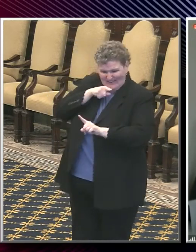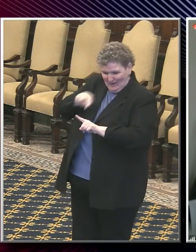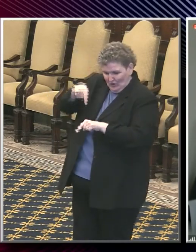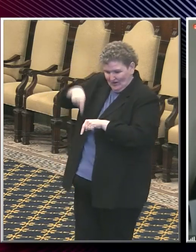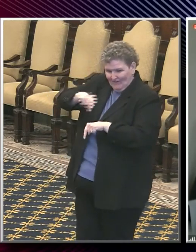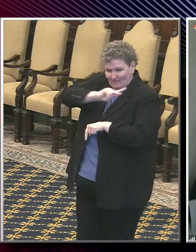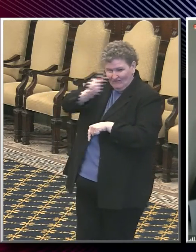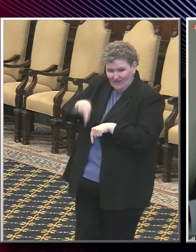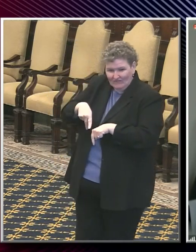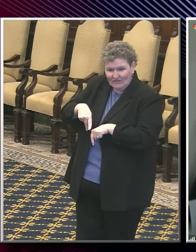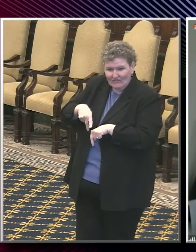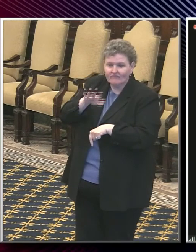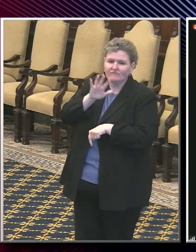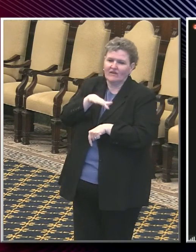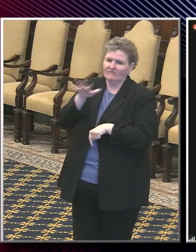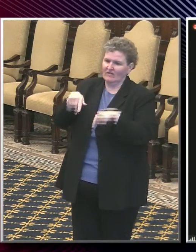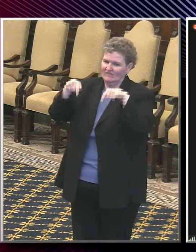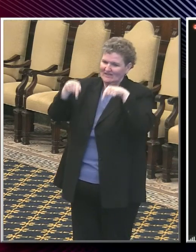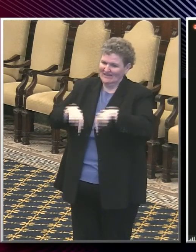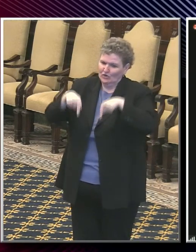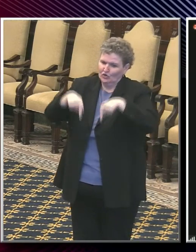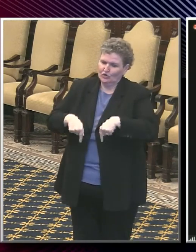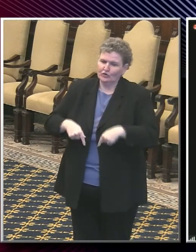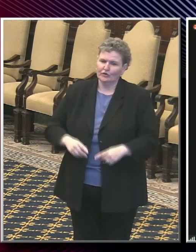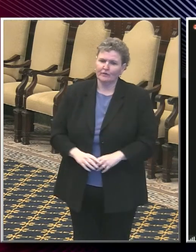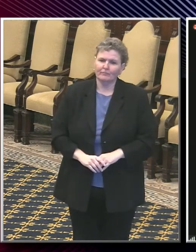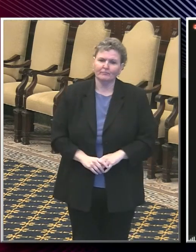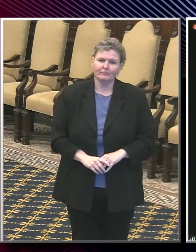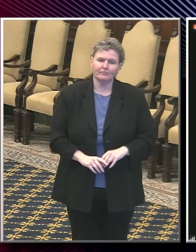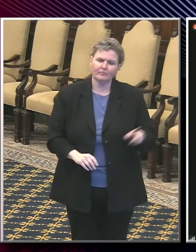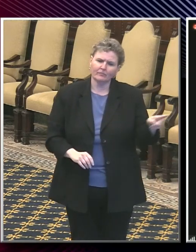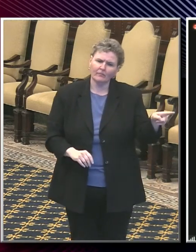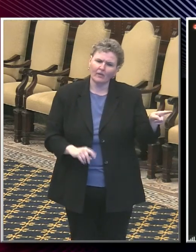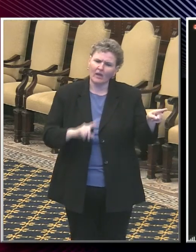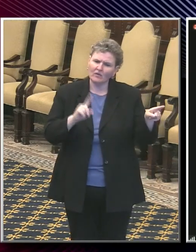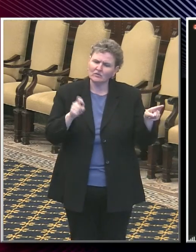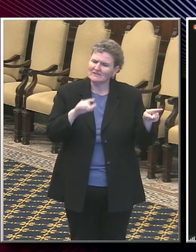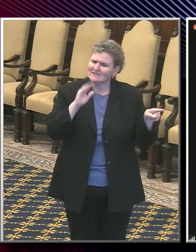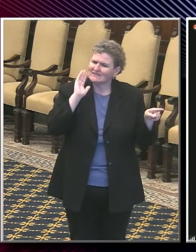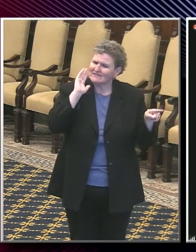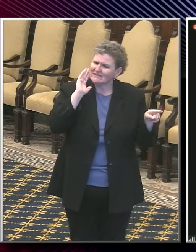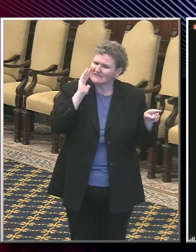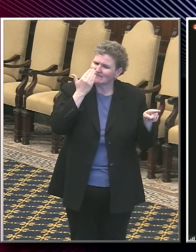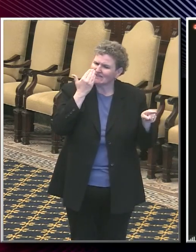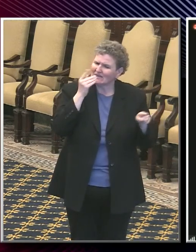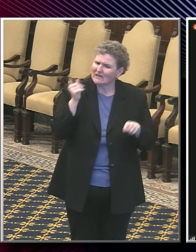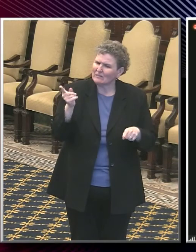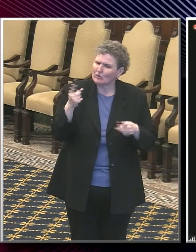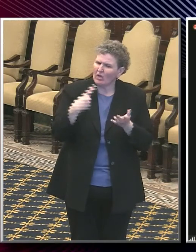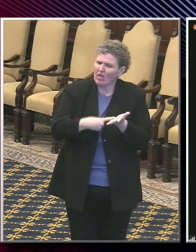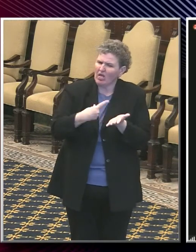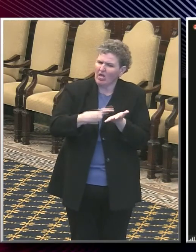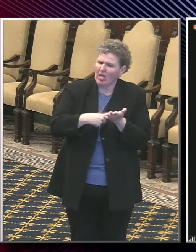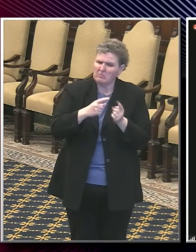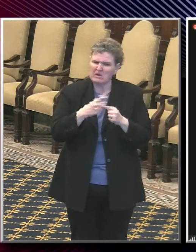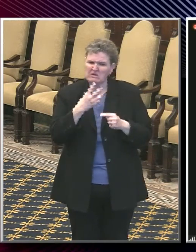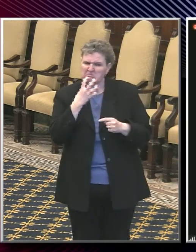vote by mail at some point in time in the near future. And I think that's safer and better and actually safer when it comes to election